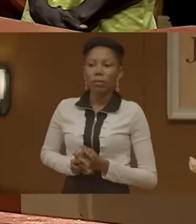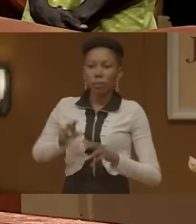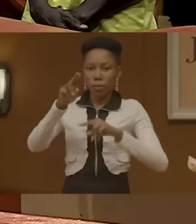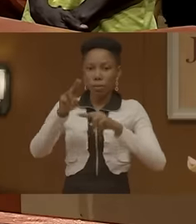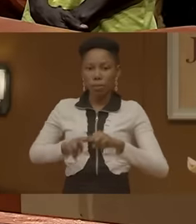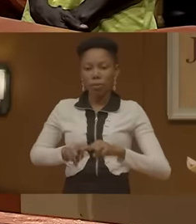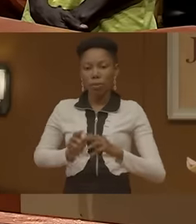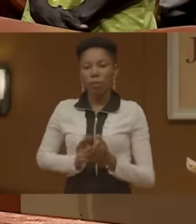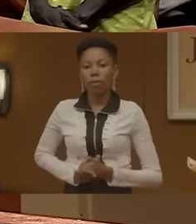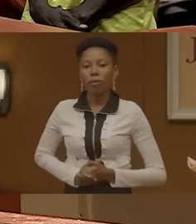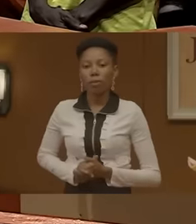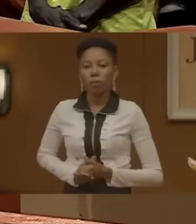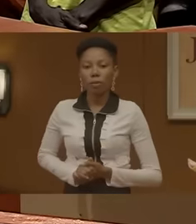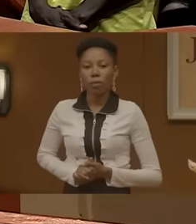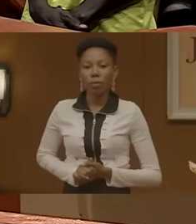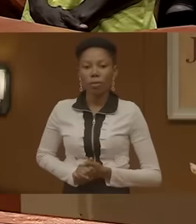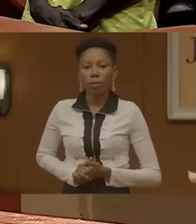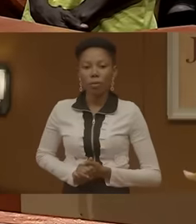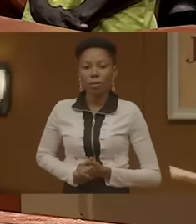Please be seated.